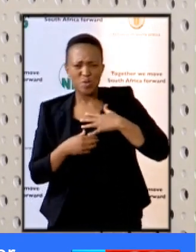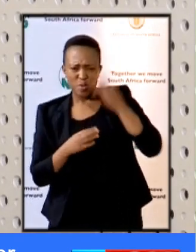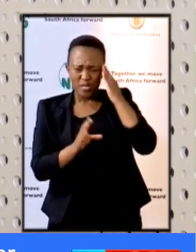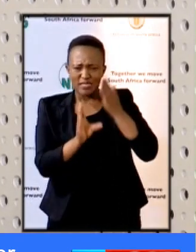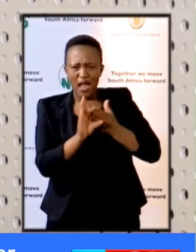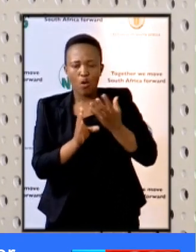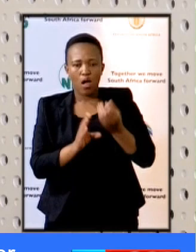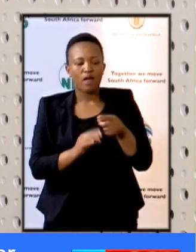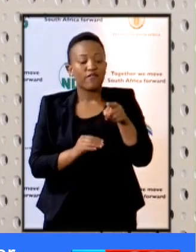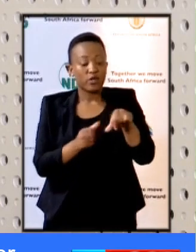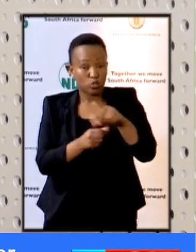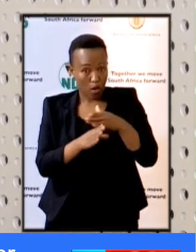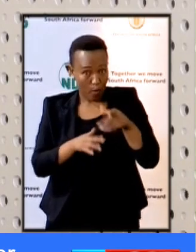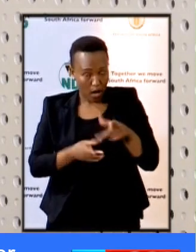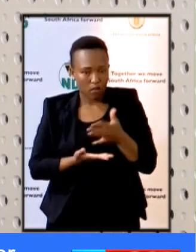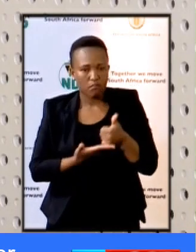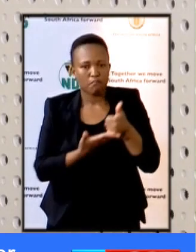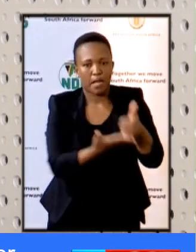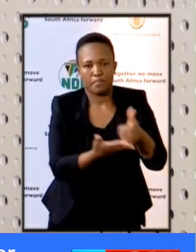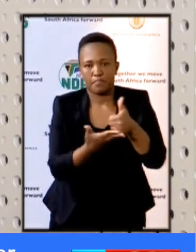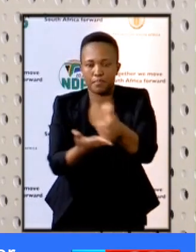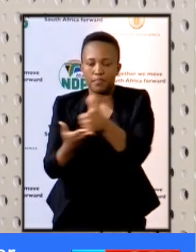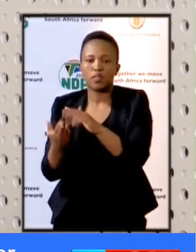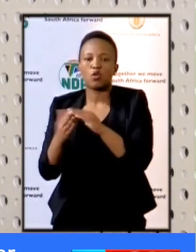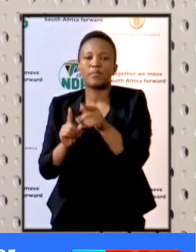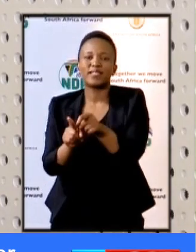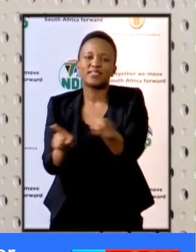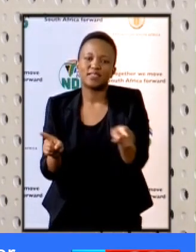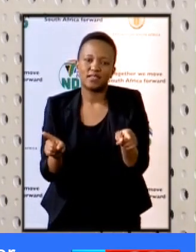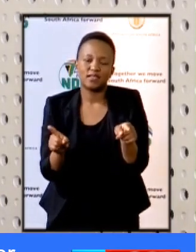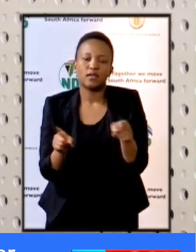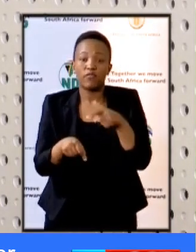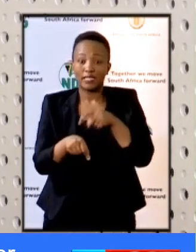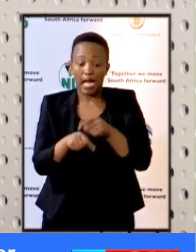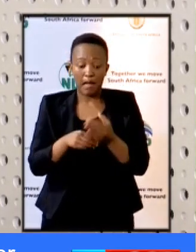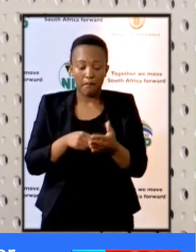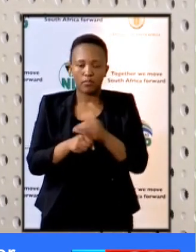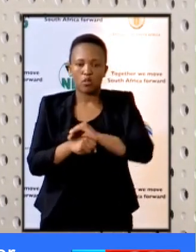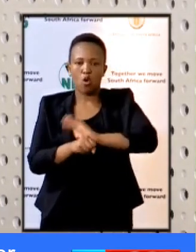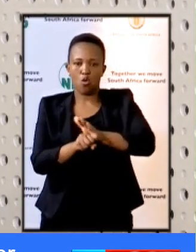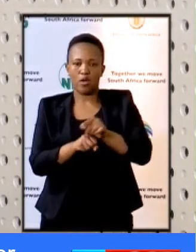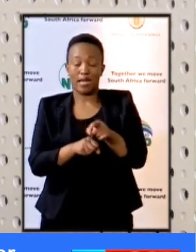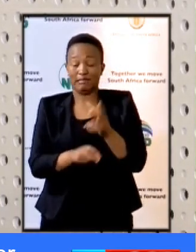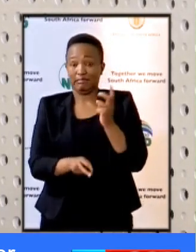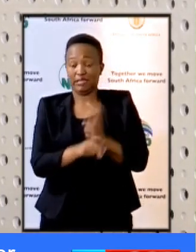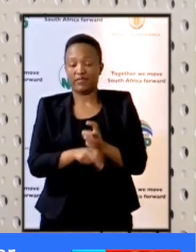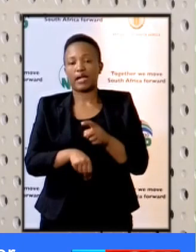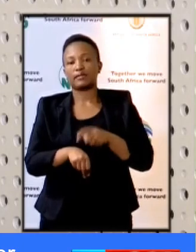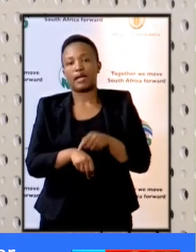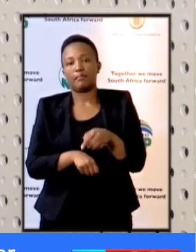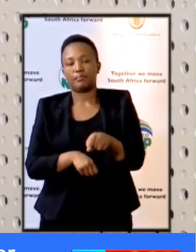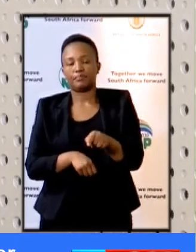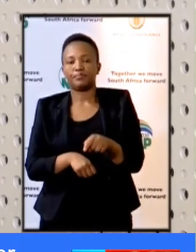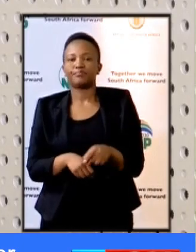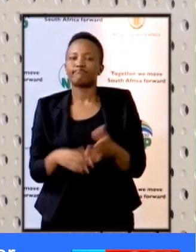challenges facing households and communities during this difficult period. In